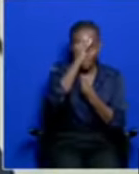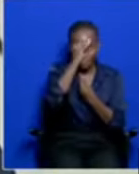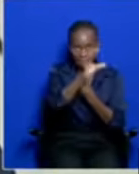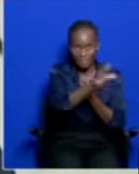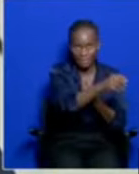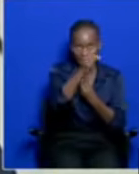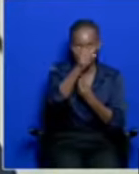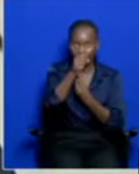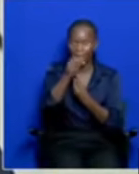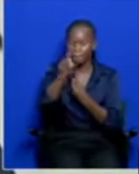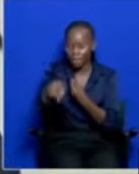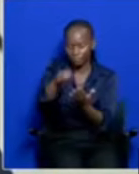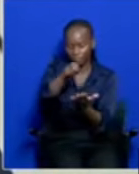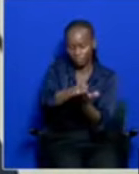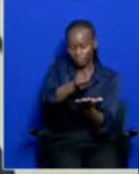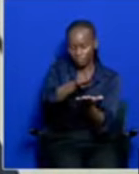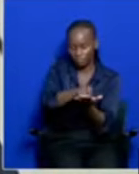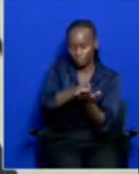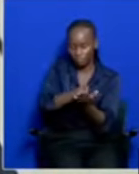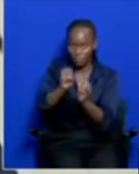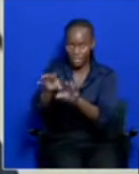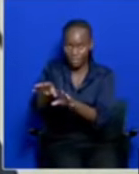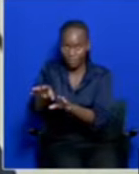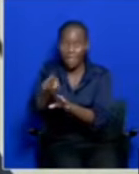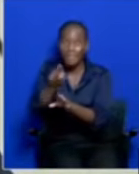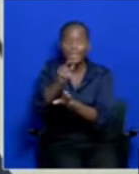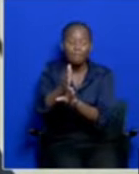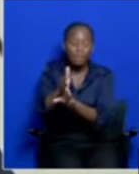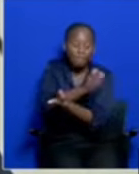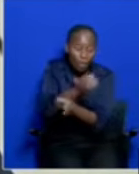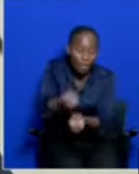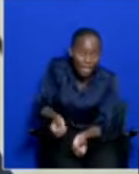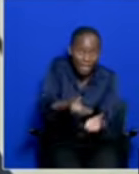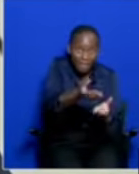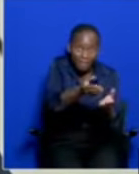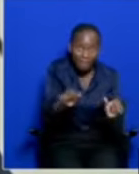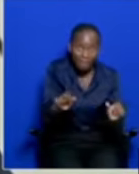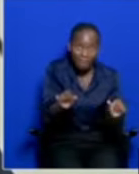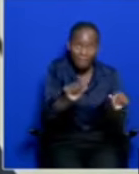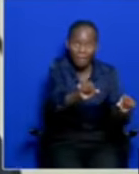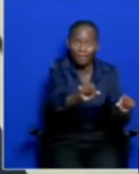property cannot be released by any member. It must be an officer.